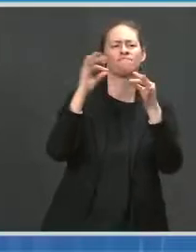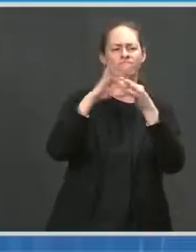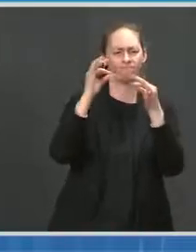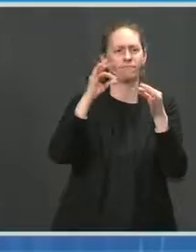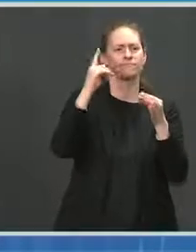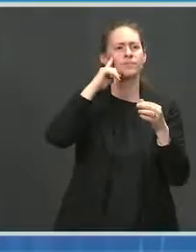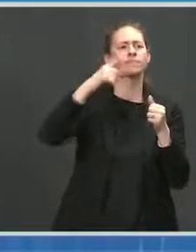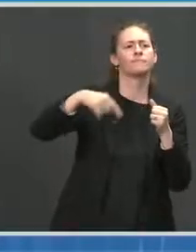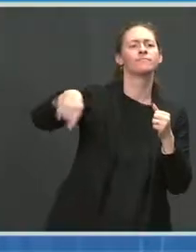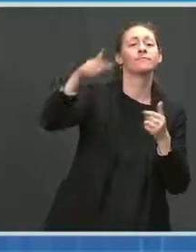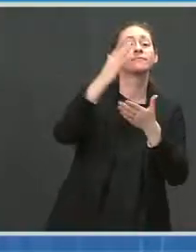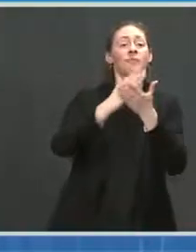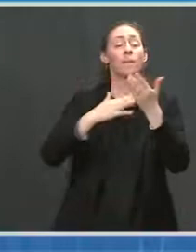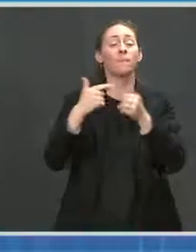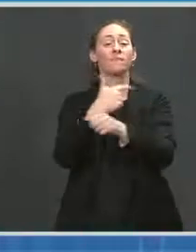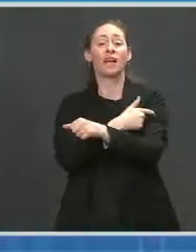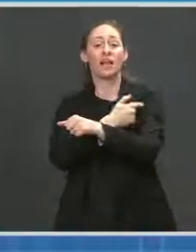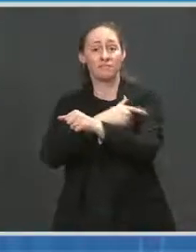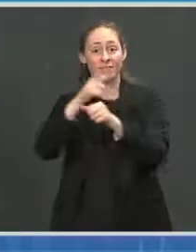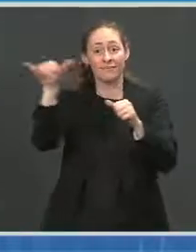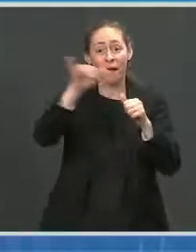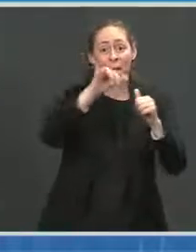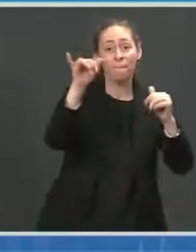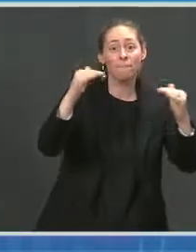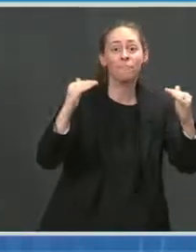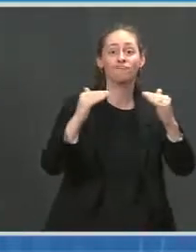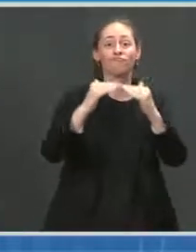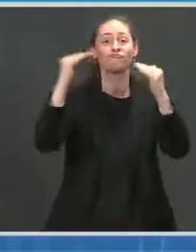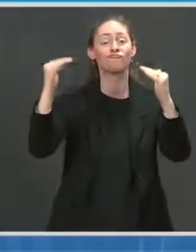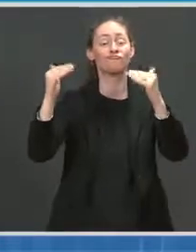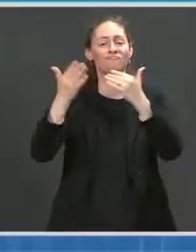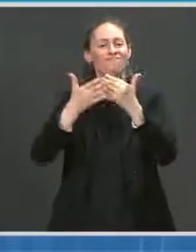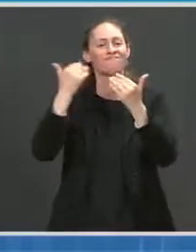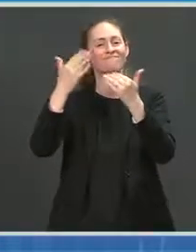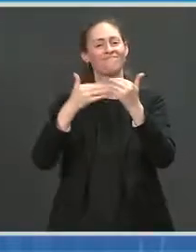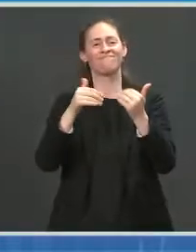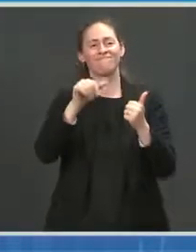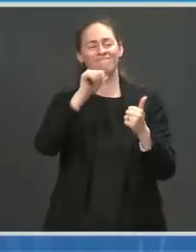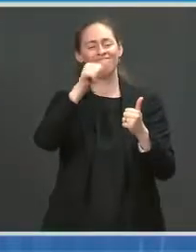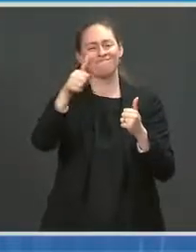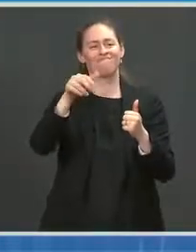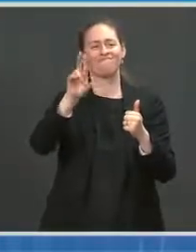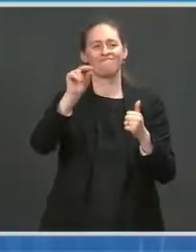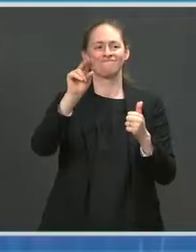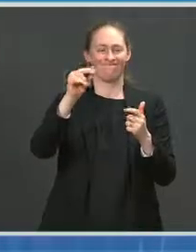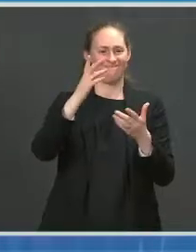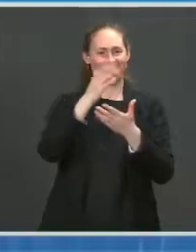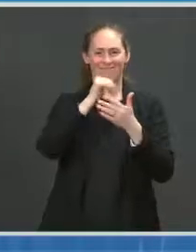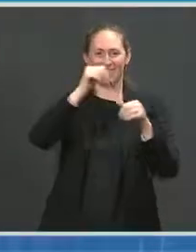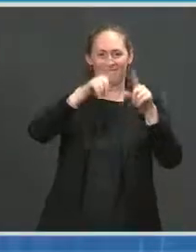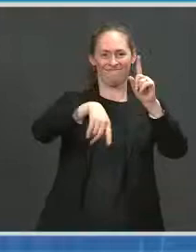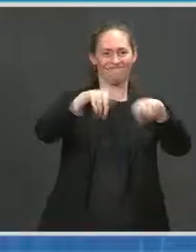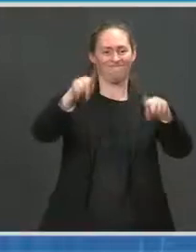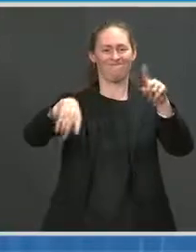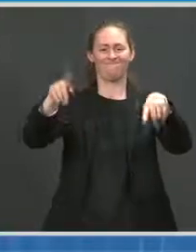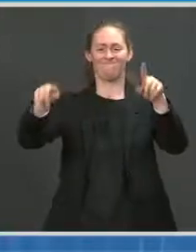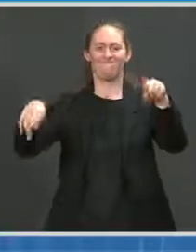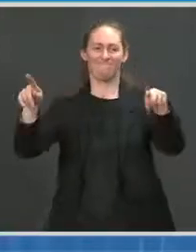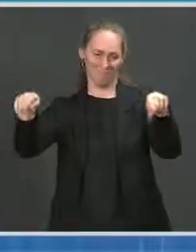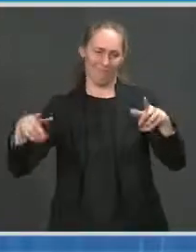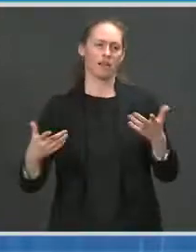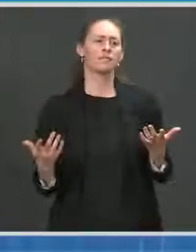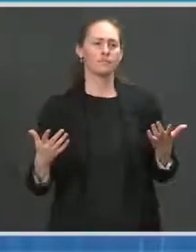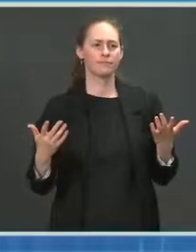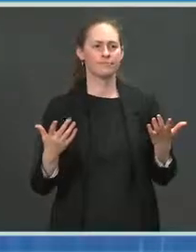uniform. We even in our preliminary analyses, we know that it hasn't been uniform, and that's exactly why we have to engage in the efforts that was